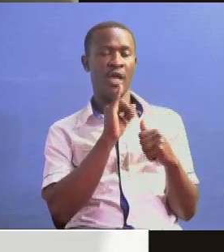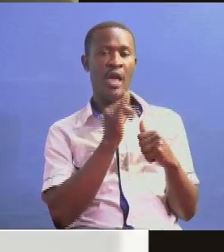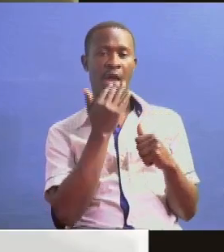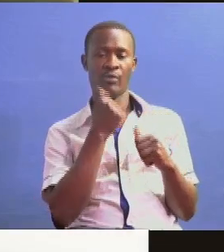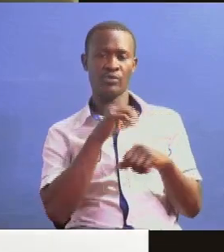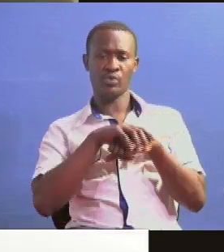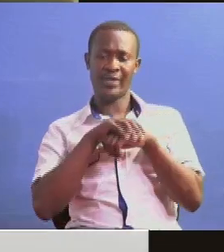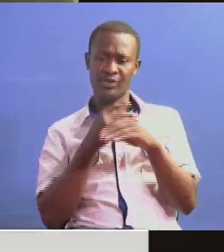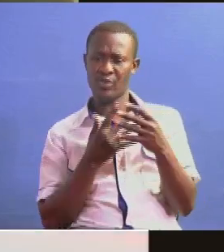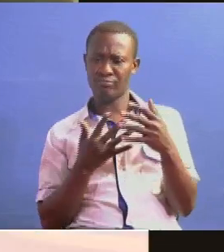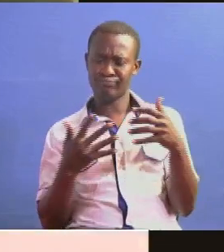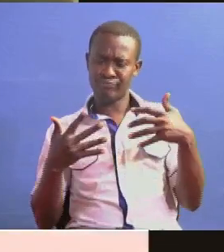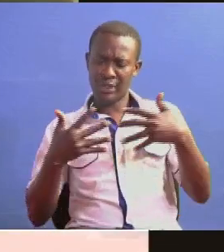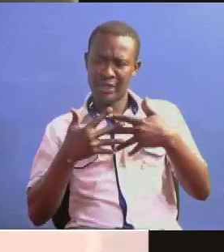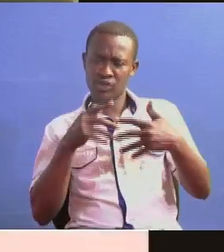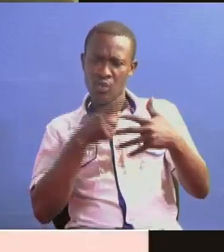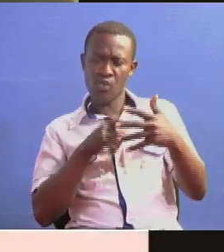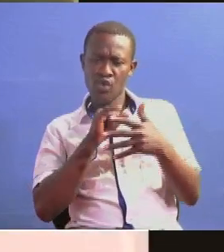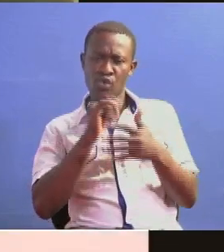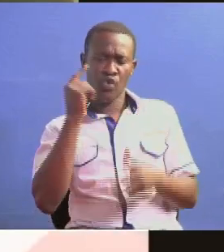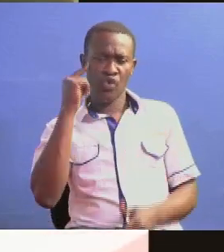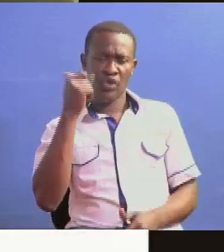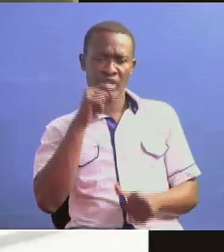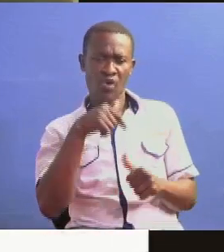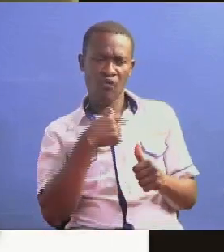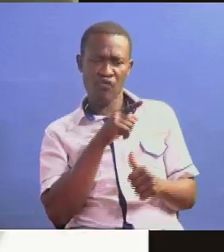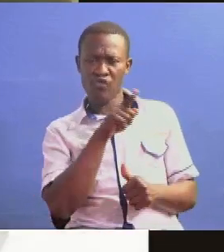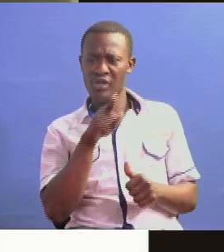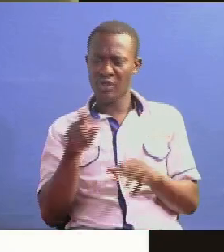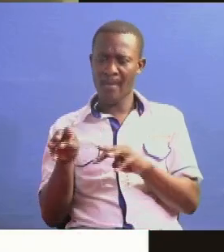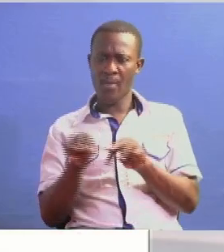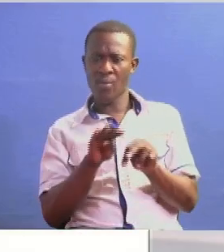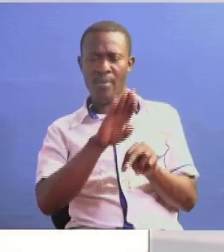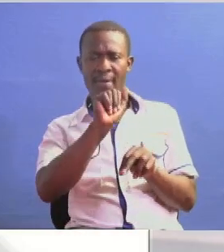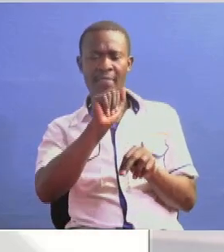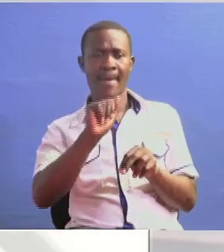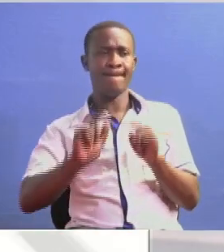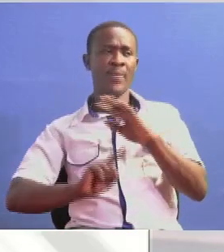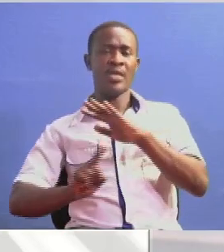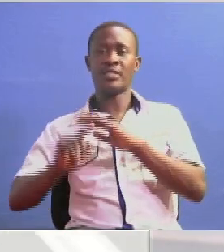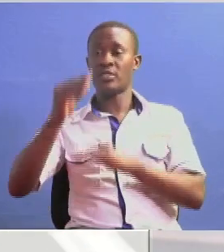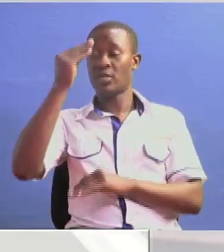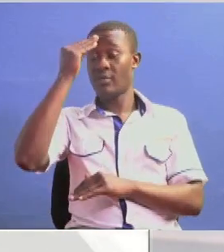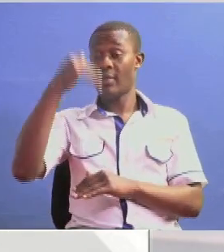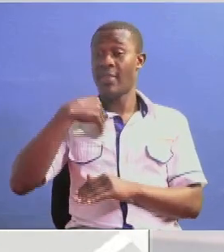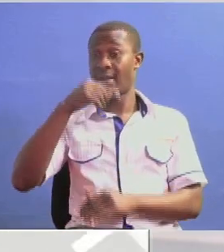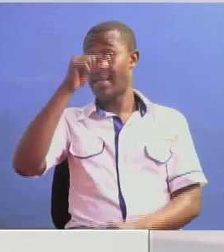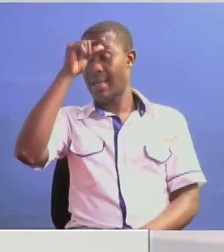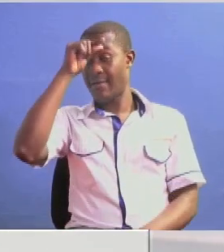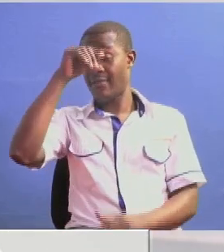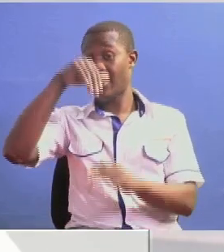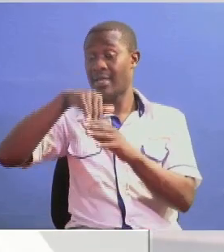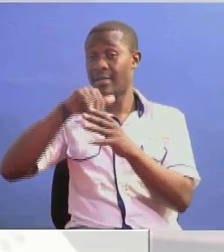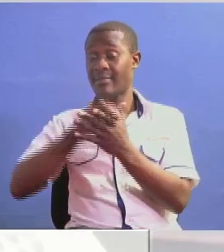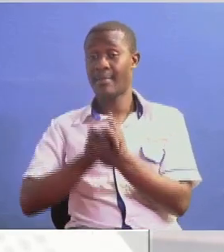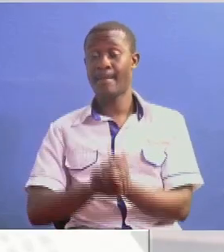get your reaction on this one. So what do you think of this particular move by the Ministry of Education and, of course, government in